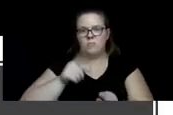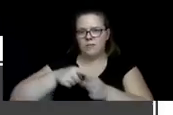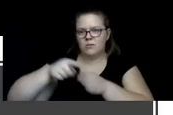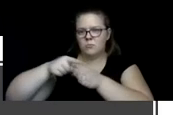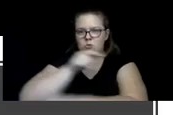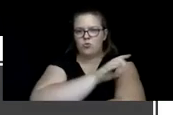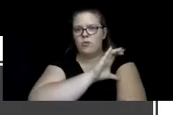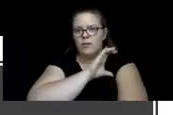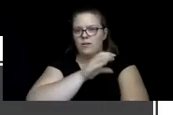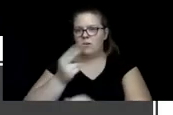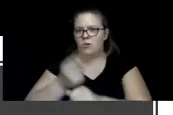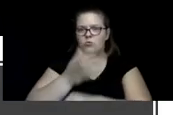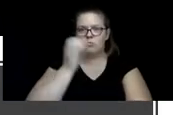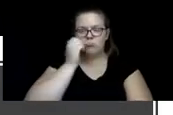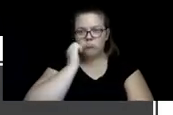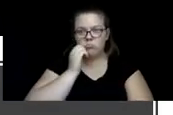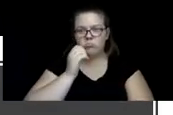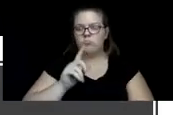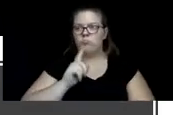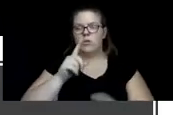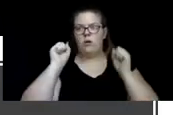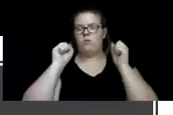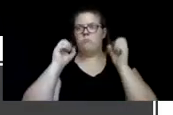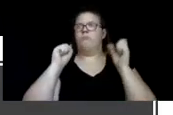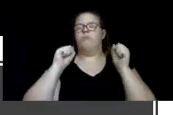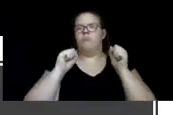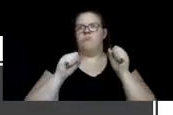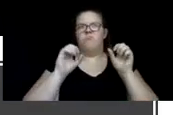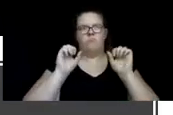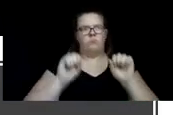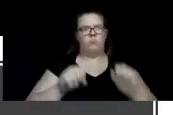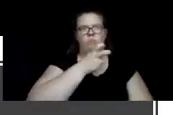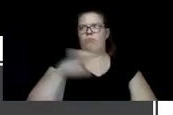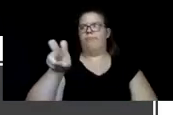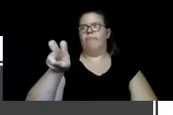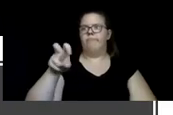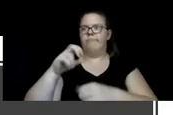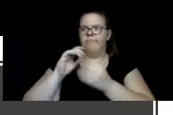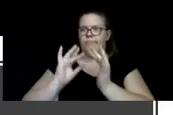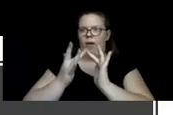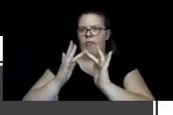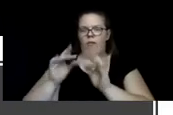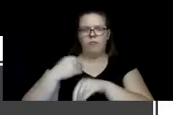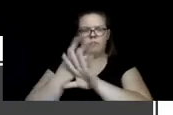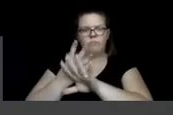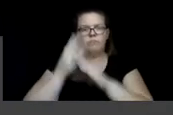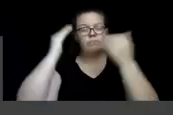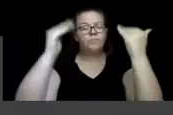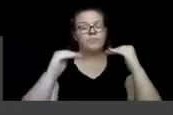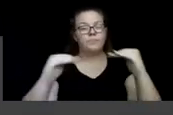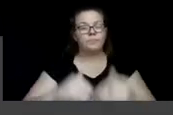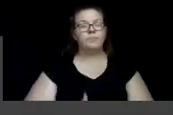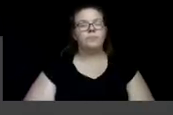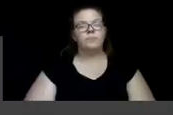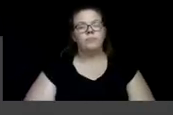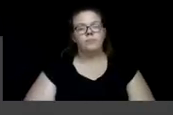quite amazing how quickly we could move on some of those things. Next slide.